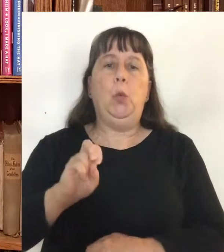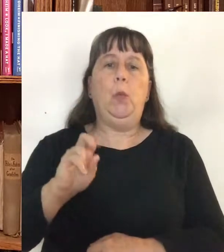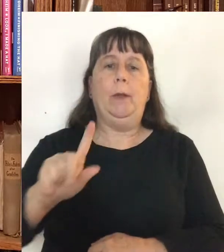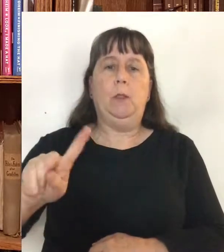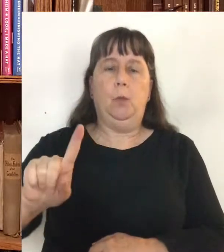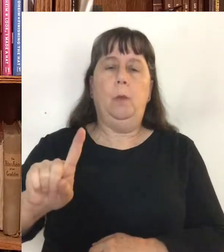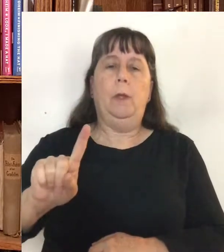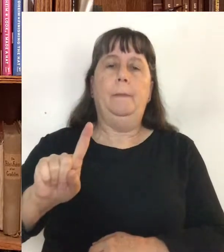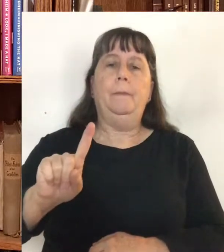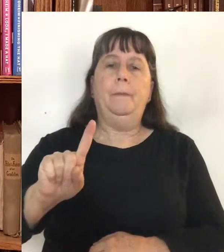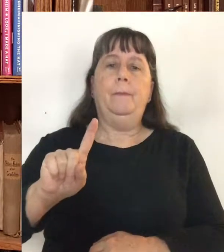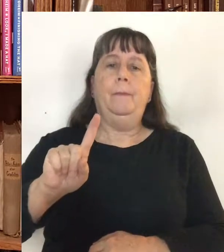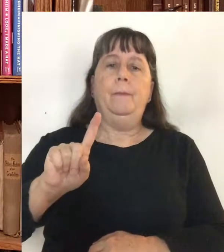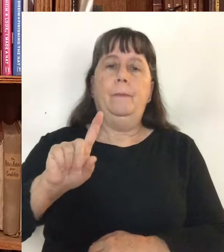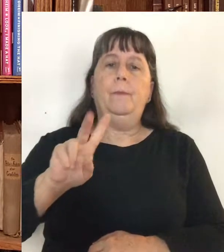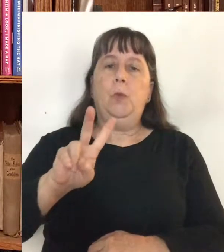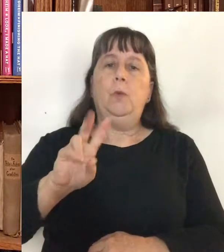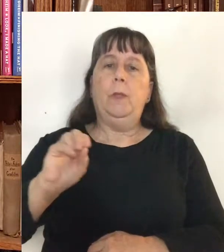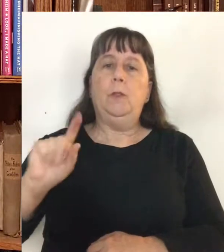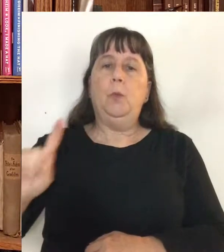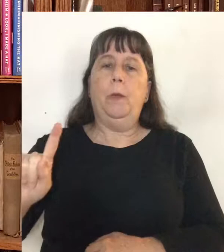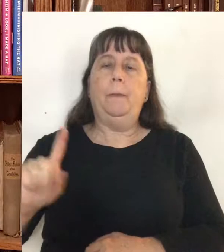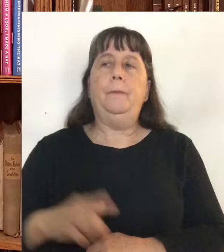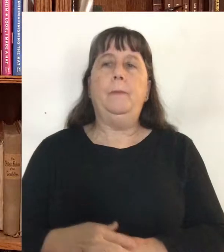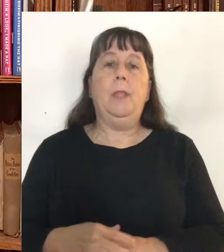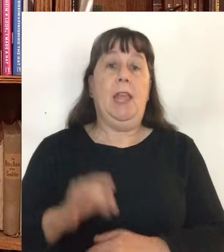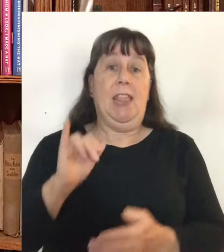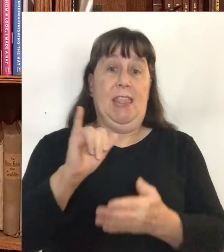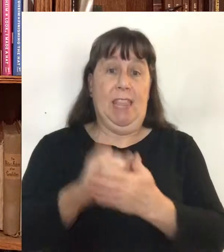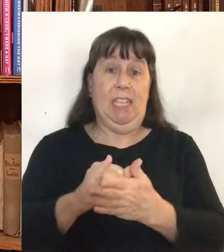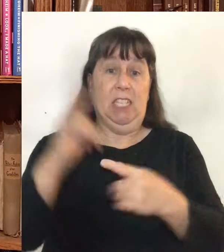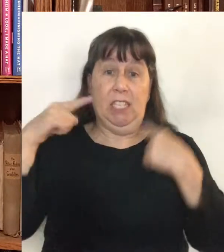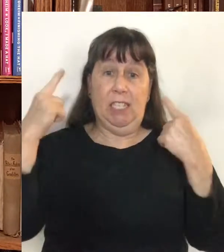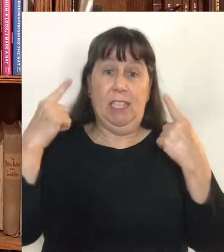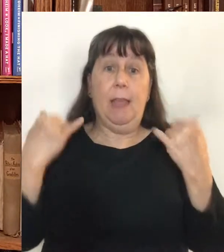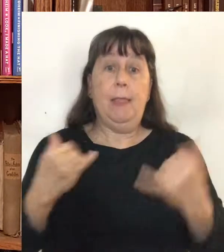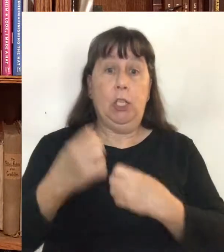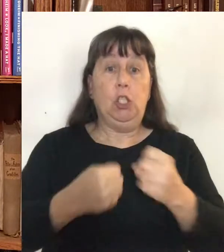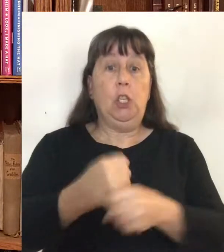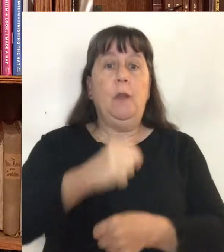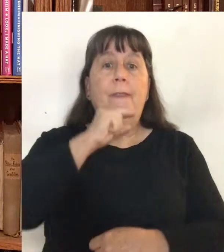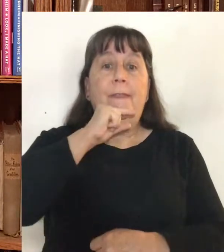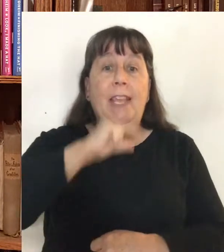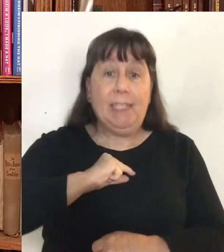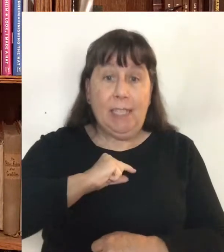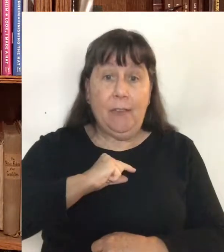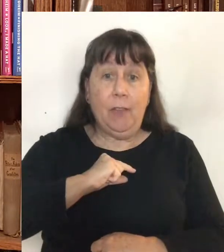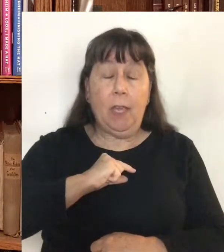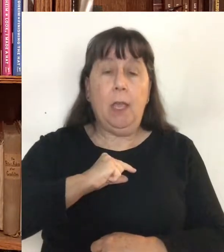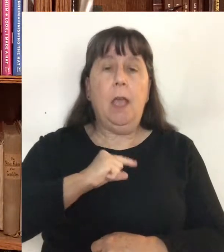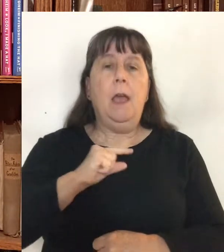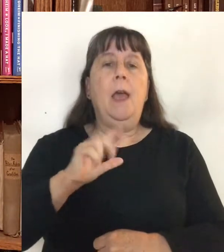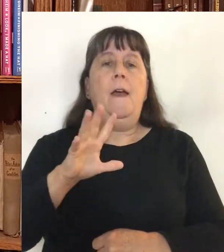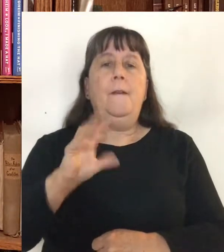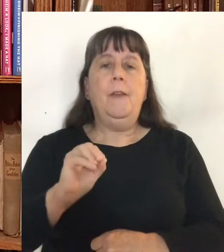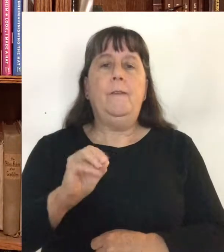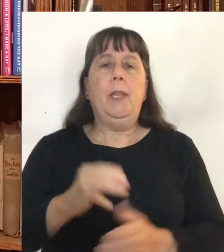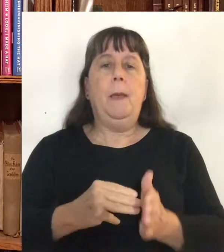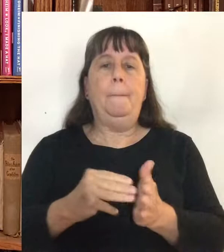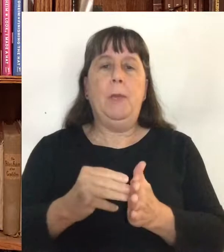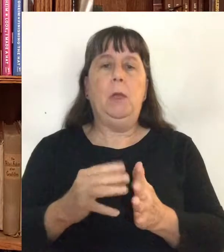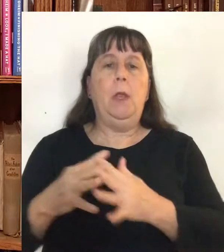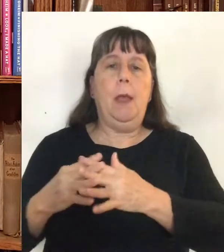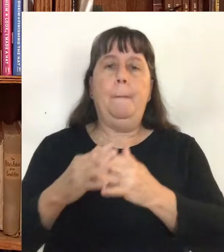This is insanity. This Thanksgiving, 50 million